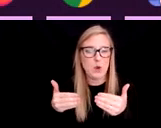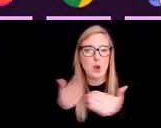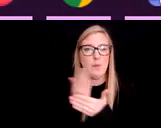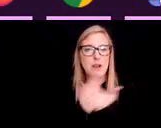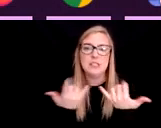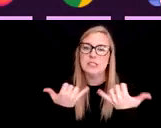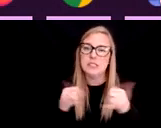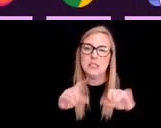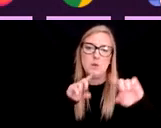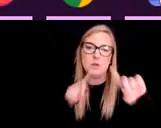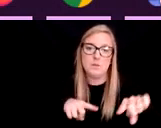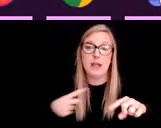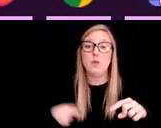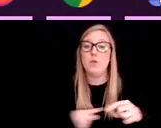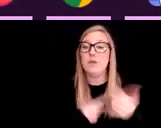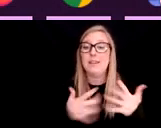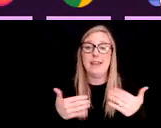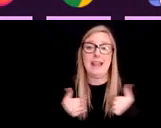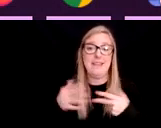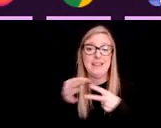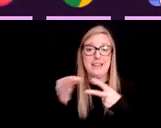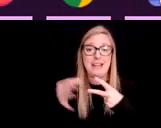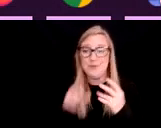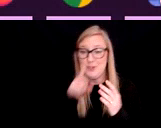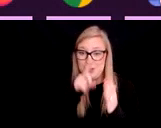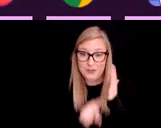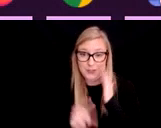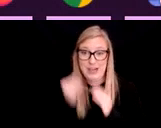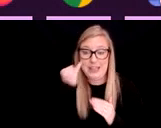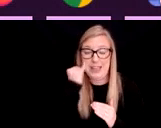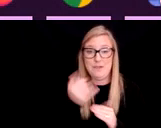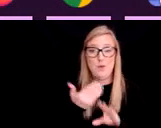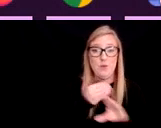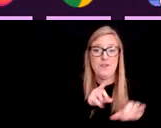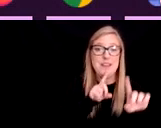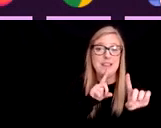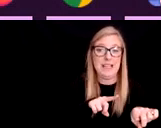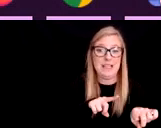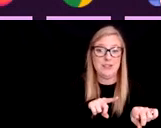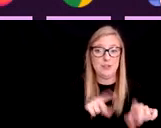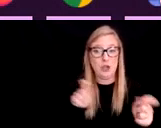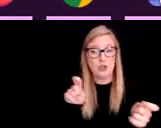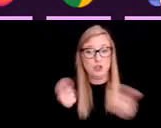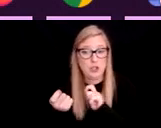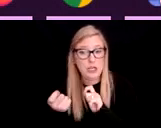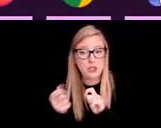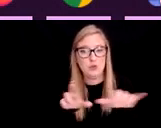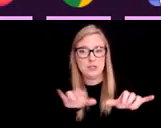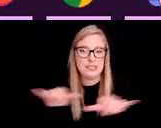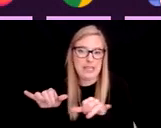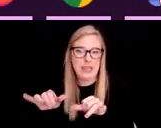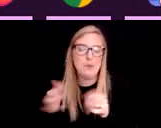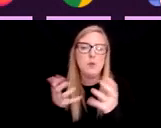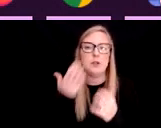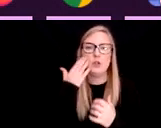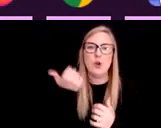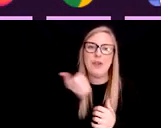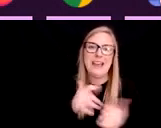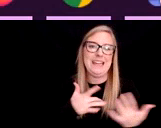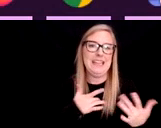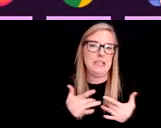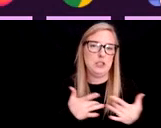We have an option to check if your previous answers are unchanged. We want to know any concerns you have